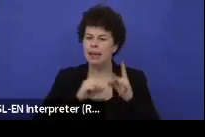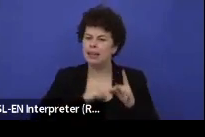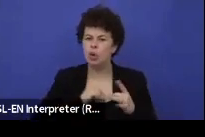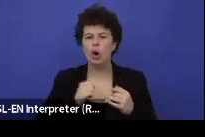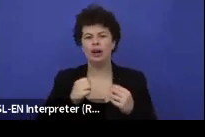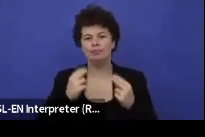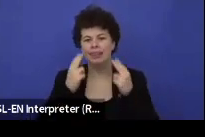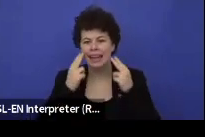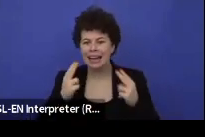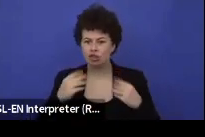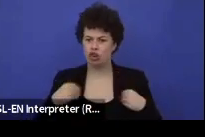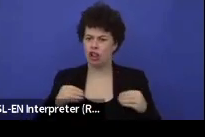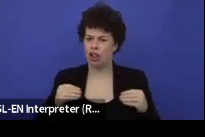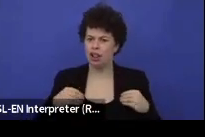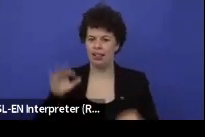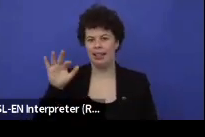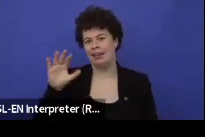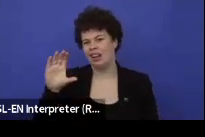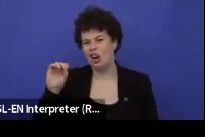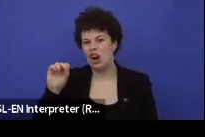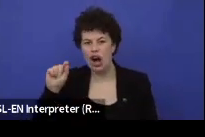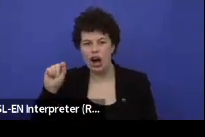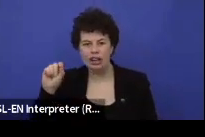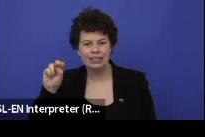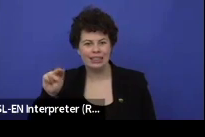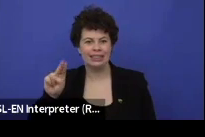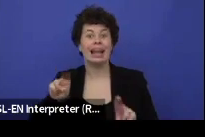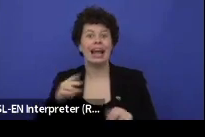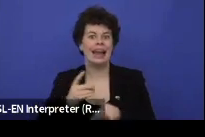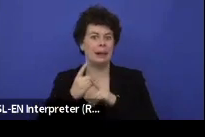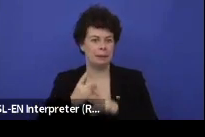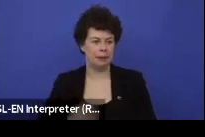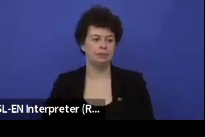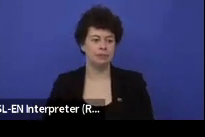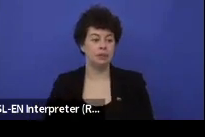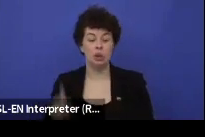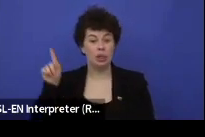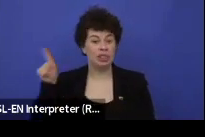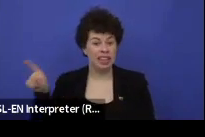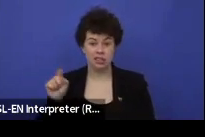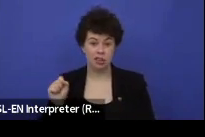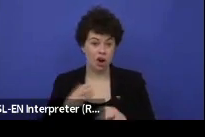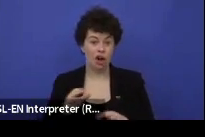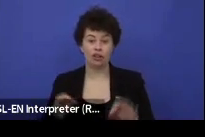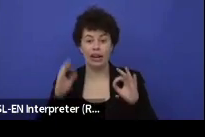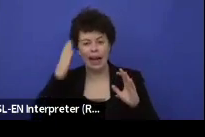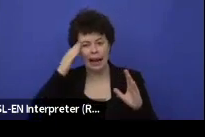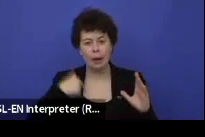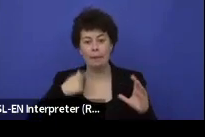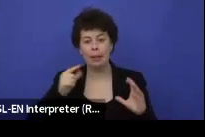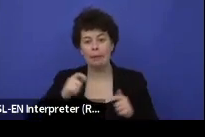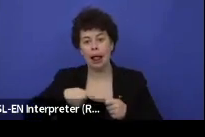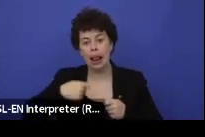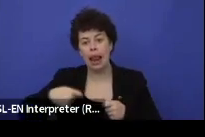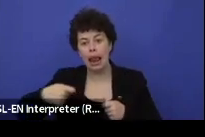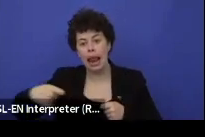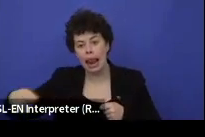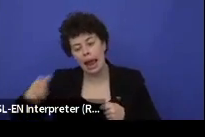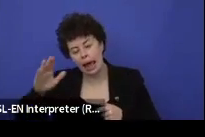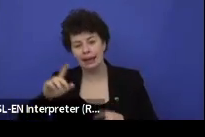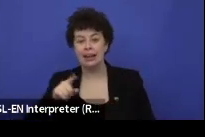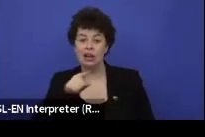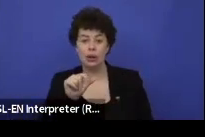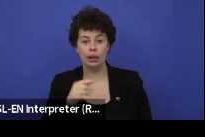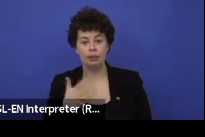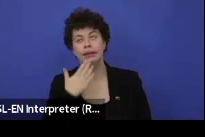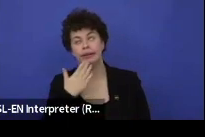right direction for support and advice. So this is all great. I know I'm waffling on a bit here. You're probably thinking, oh, when